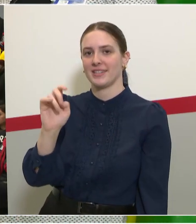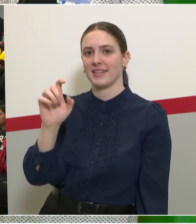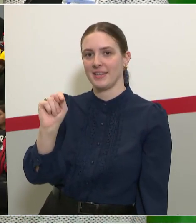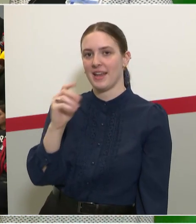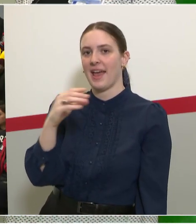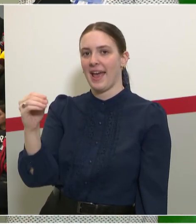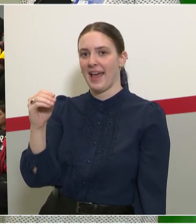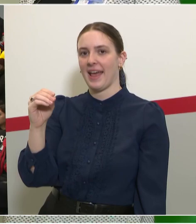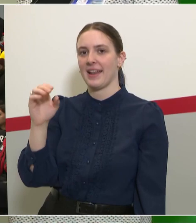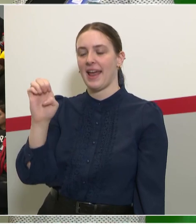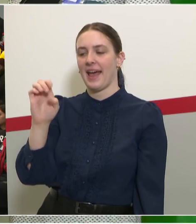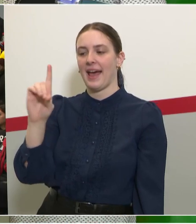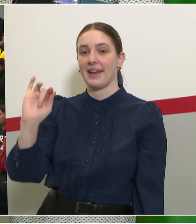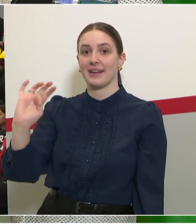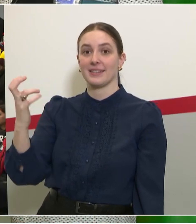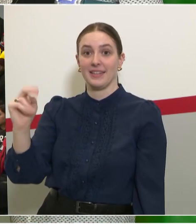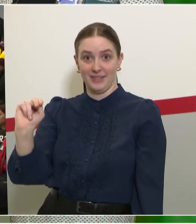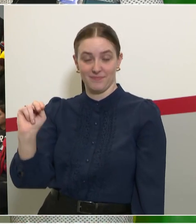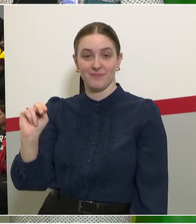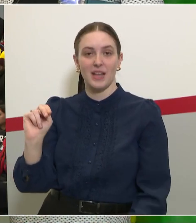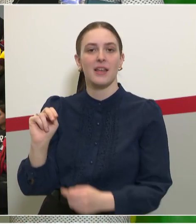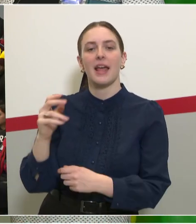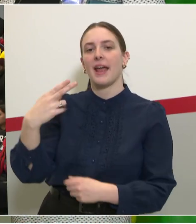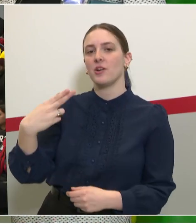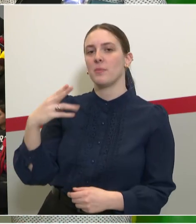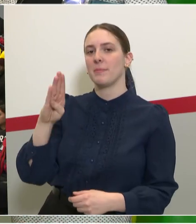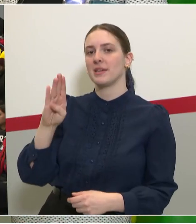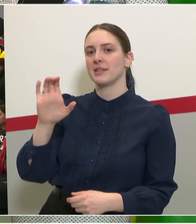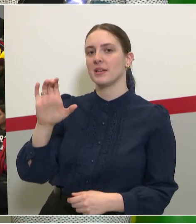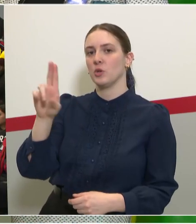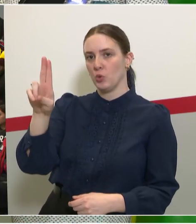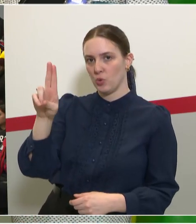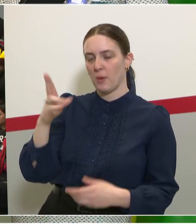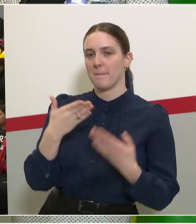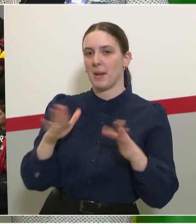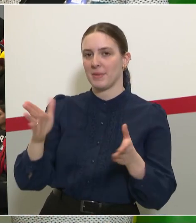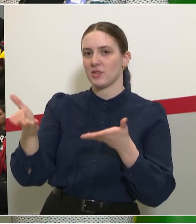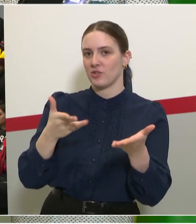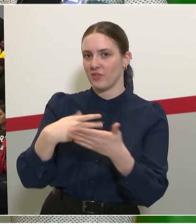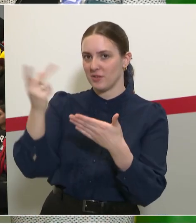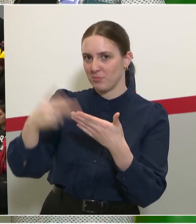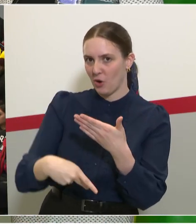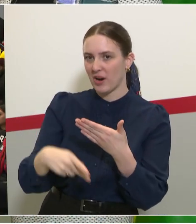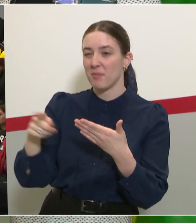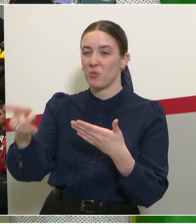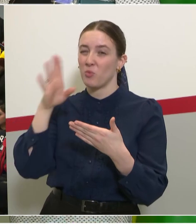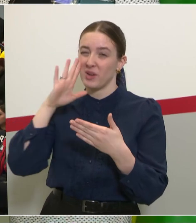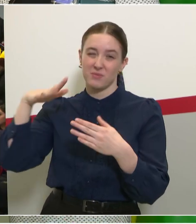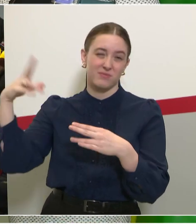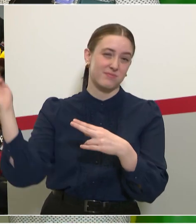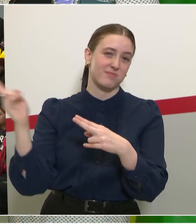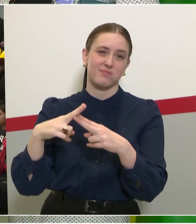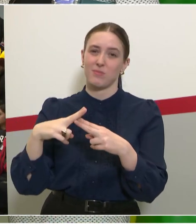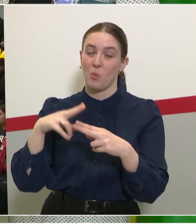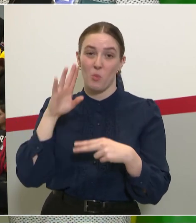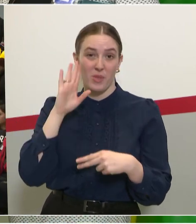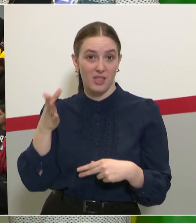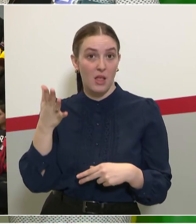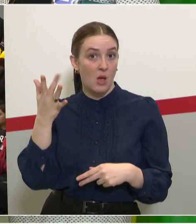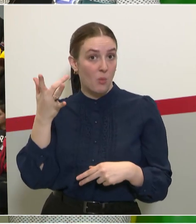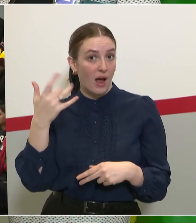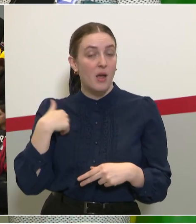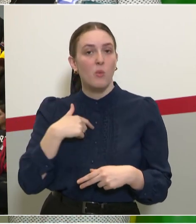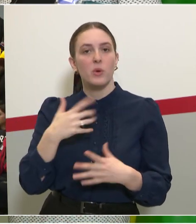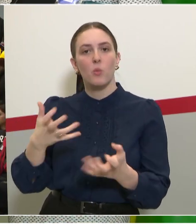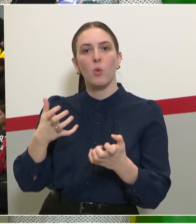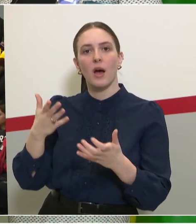the HBCU Public Service Program, which will be even more phenomenal because we want to